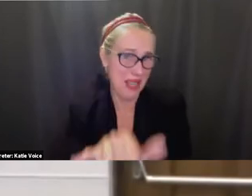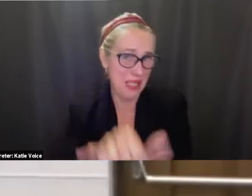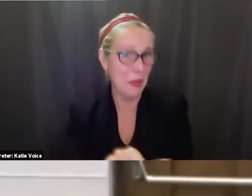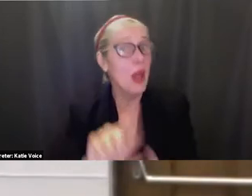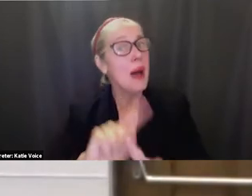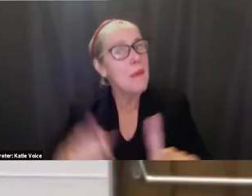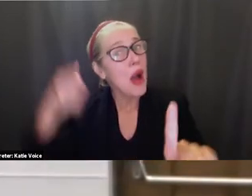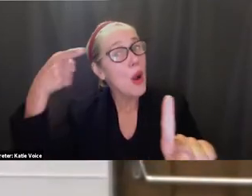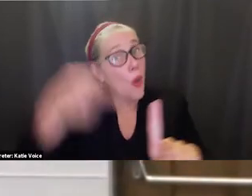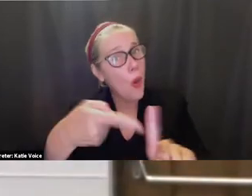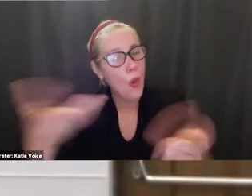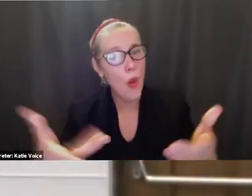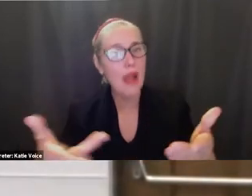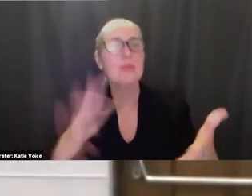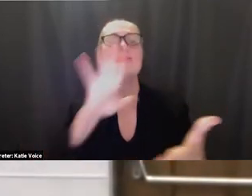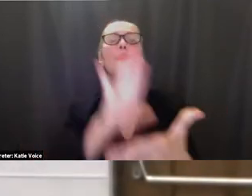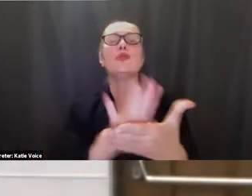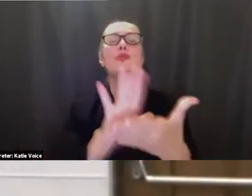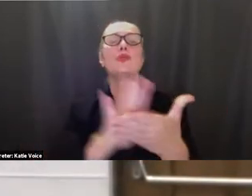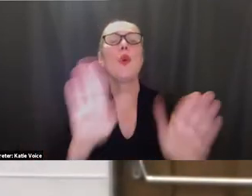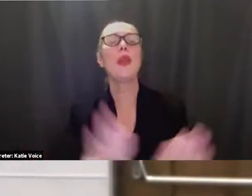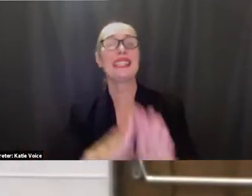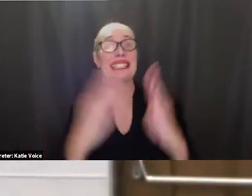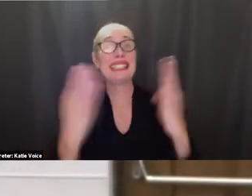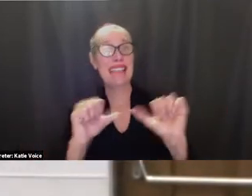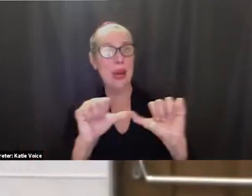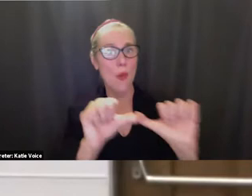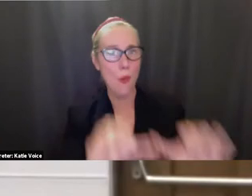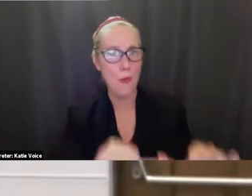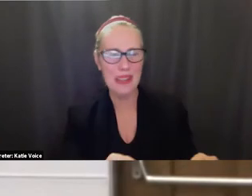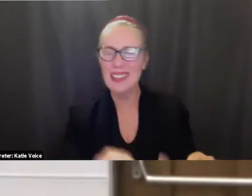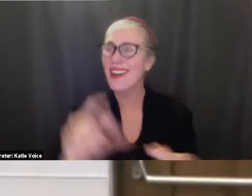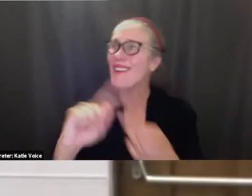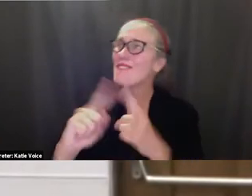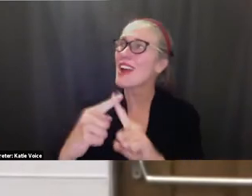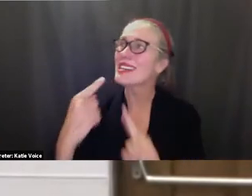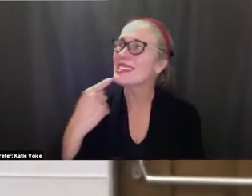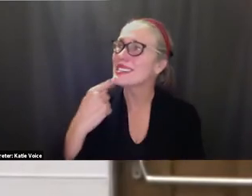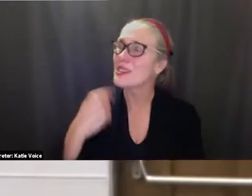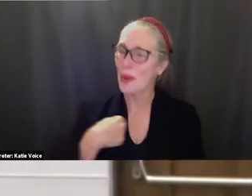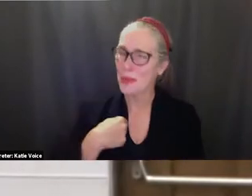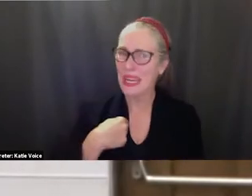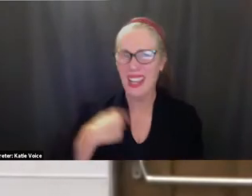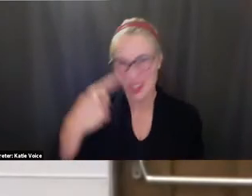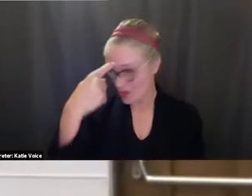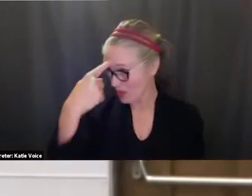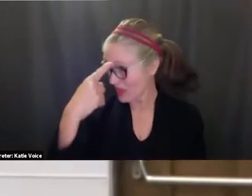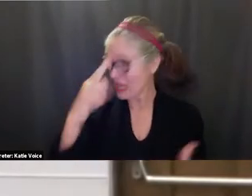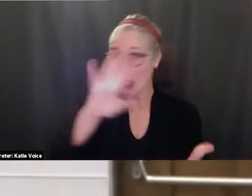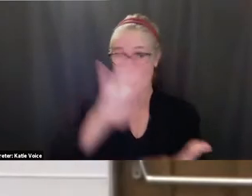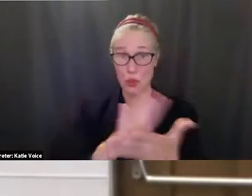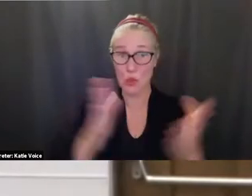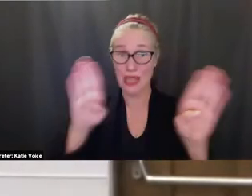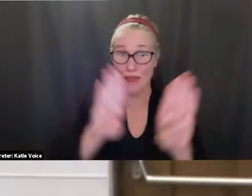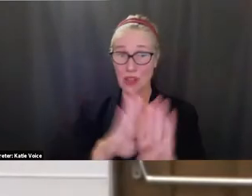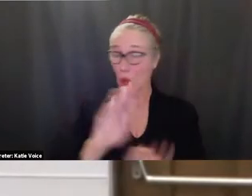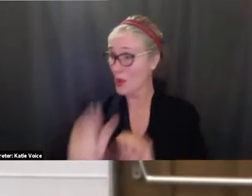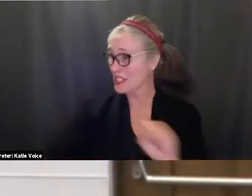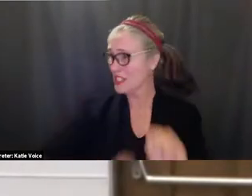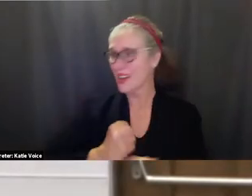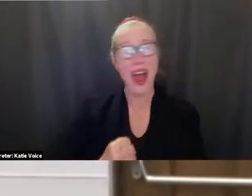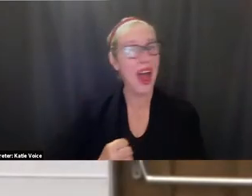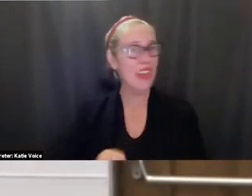day a friend we were talking and they said you know do you think you're going to have to close schools this year and i said i really do